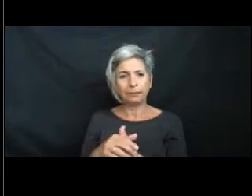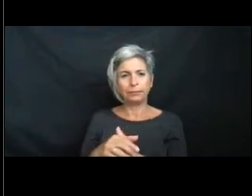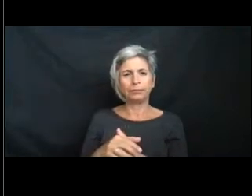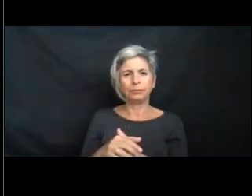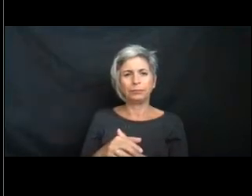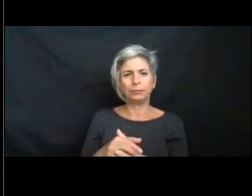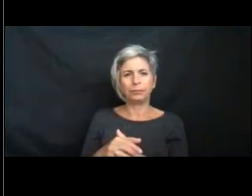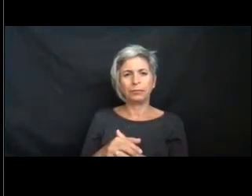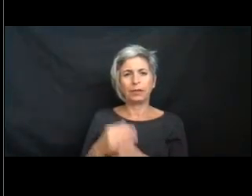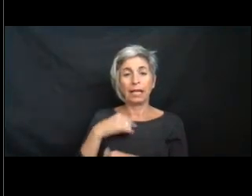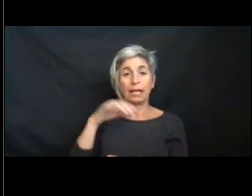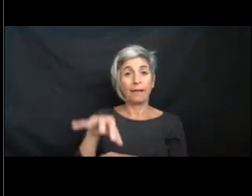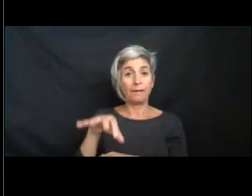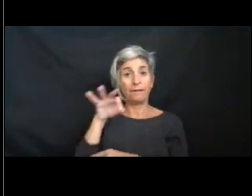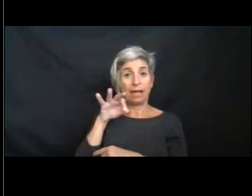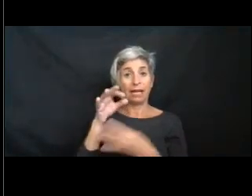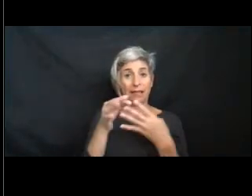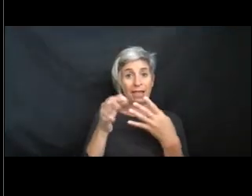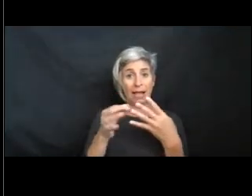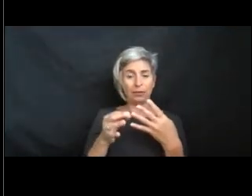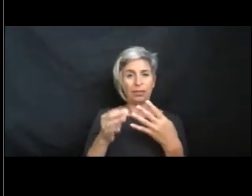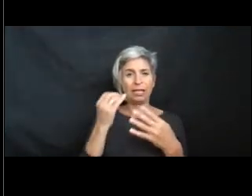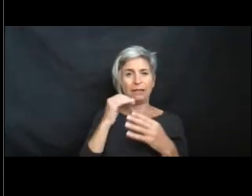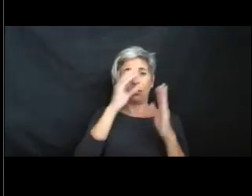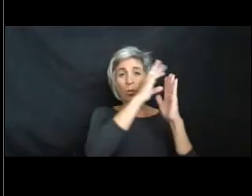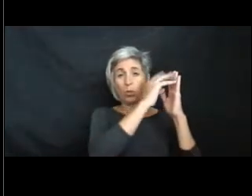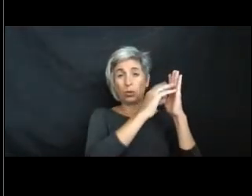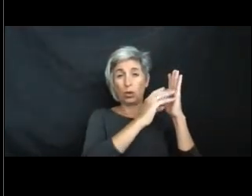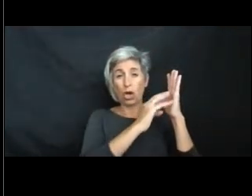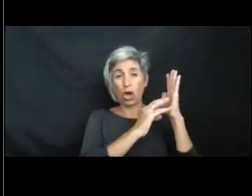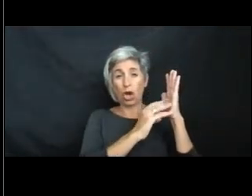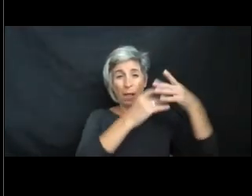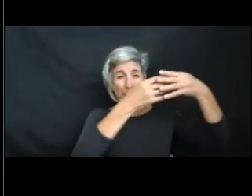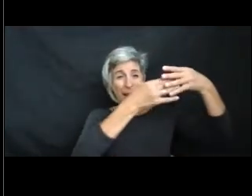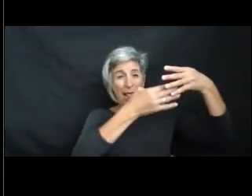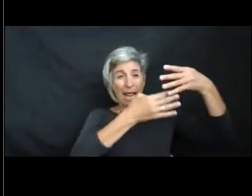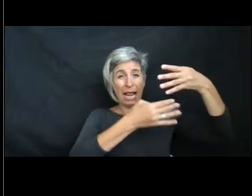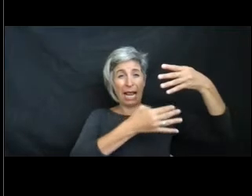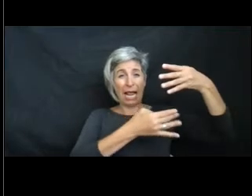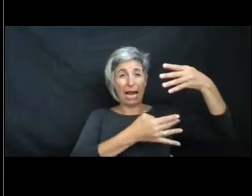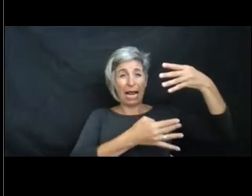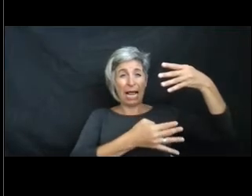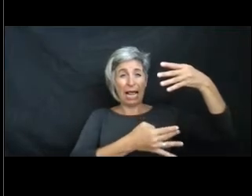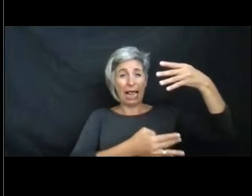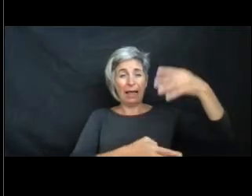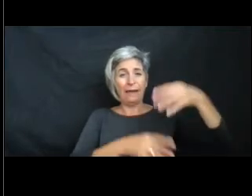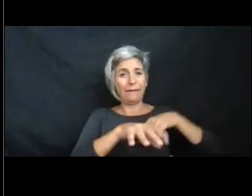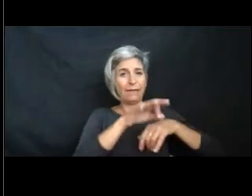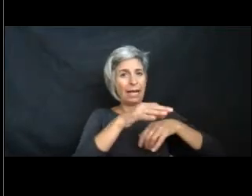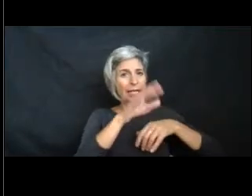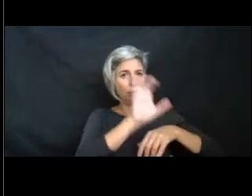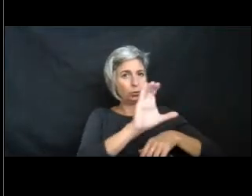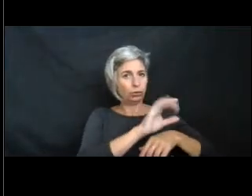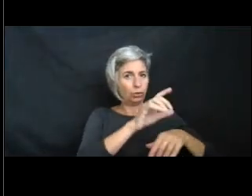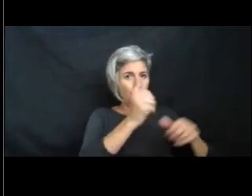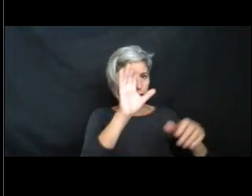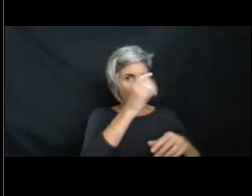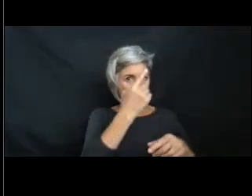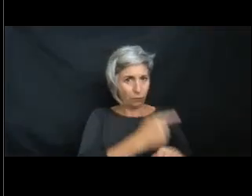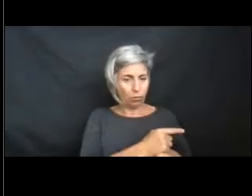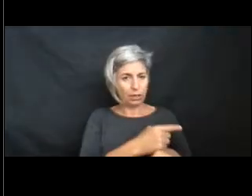and find an option here. So it's a scroll bar, so be sure to go through it all to find what you're looking for. And I will select